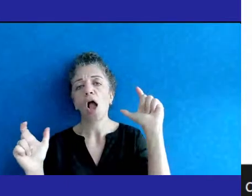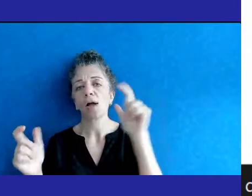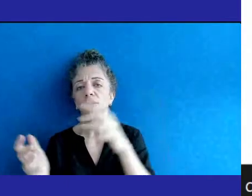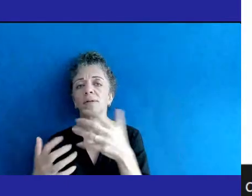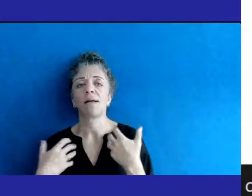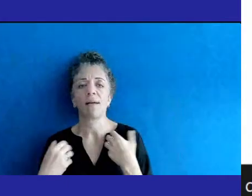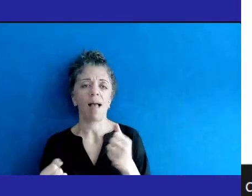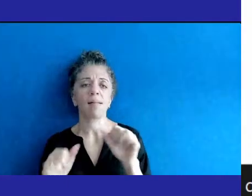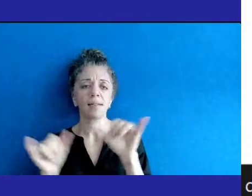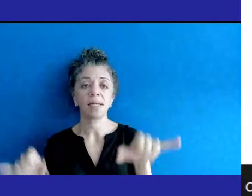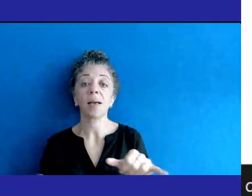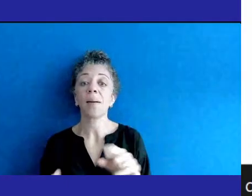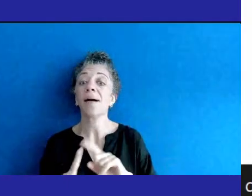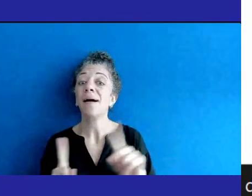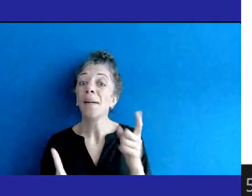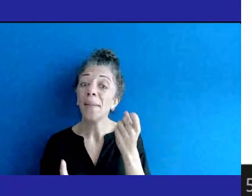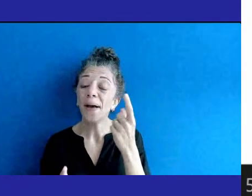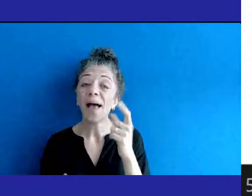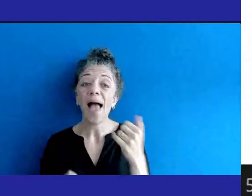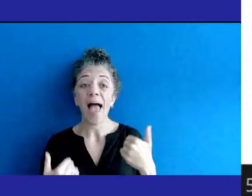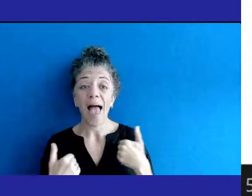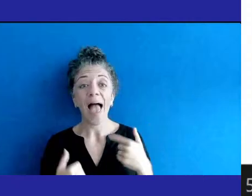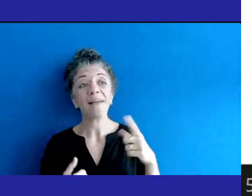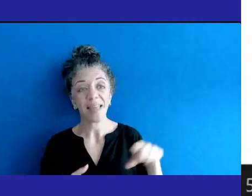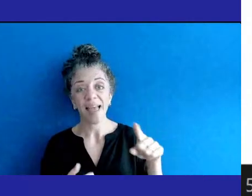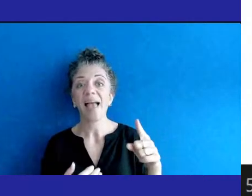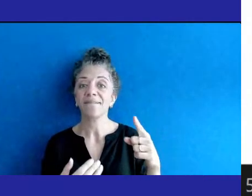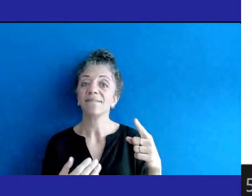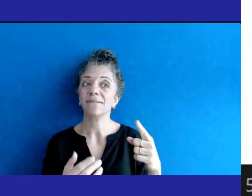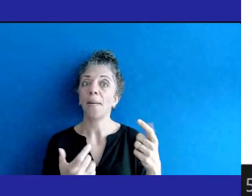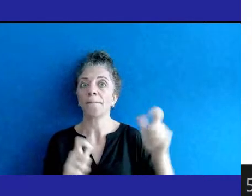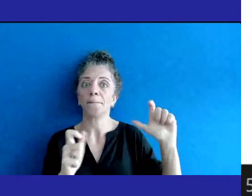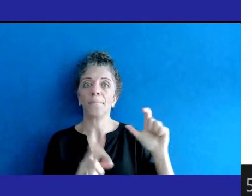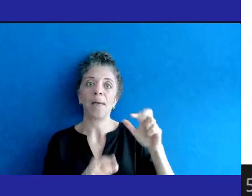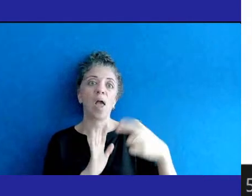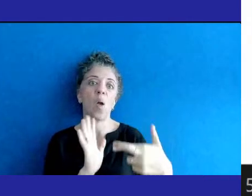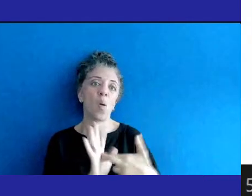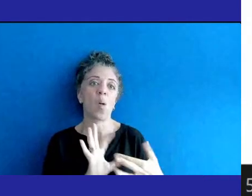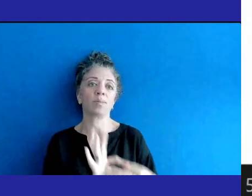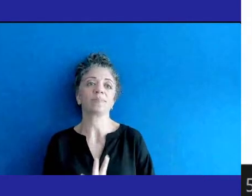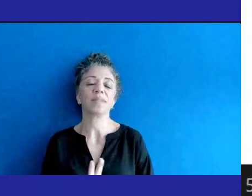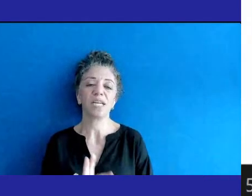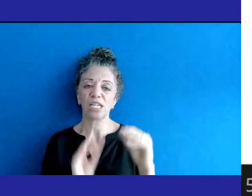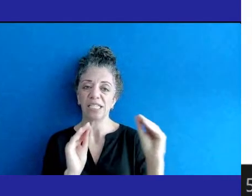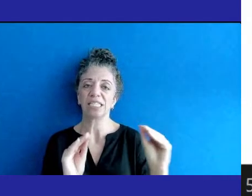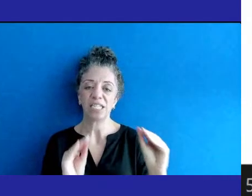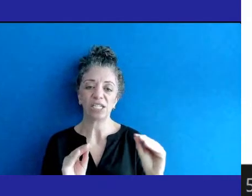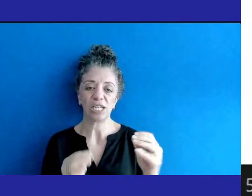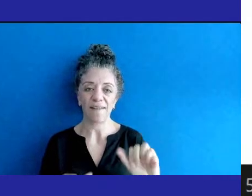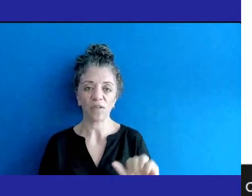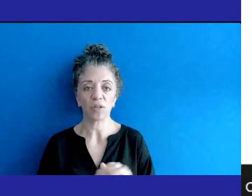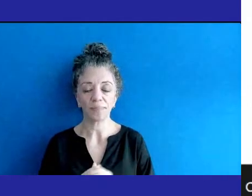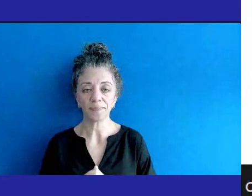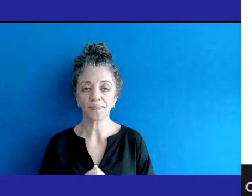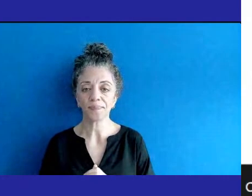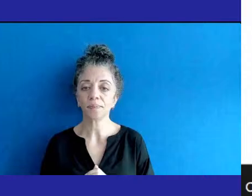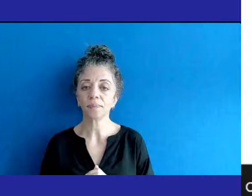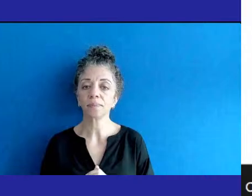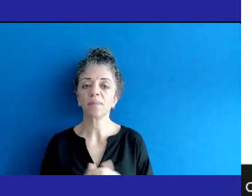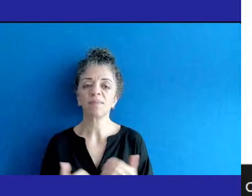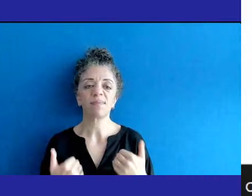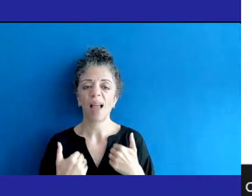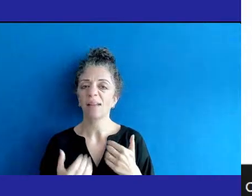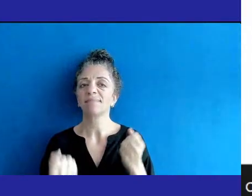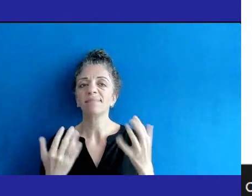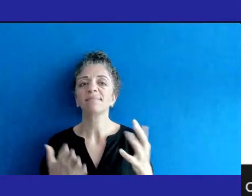have a major role in our teaching effort. The affiliated hospitals have a total of 189 GME programs and over